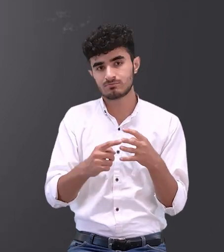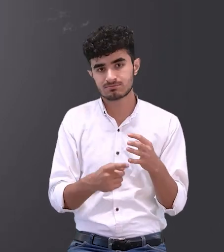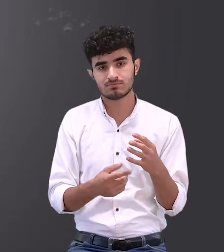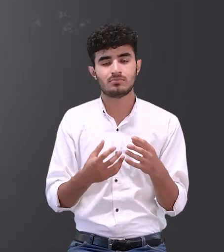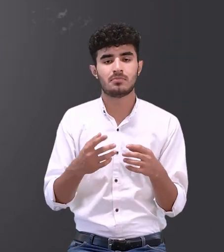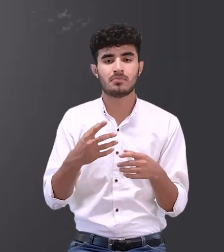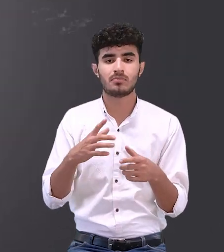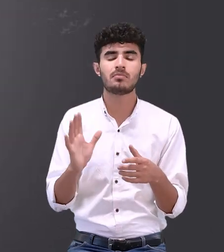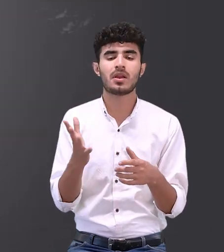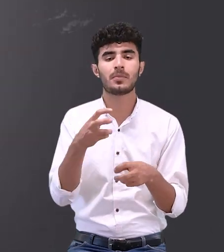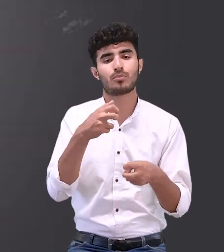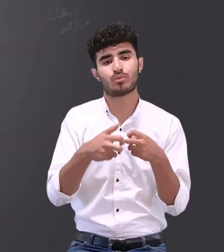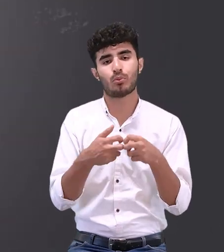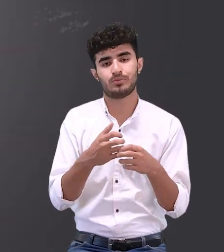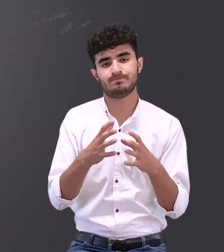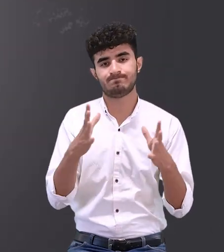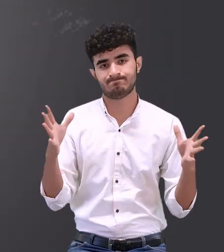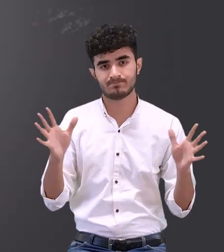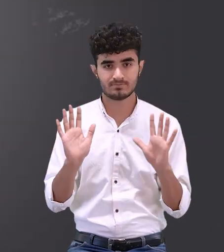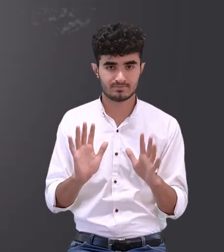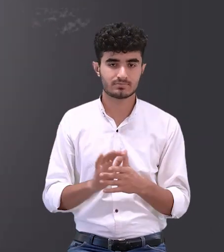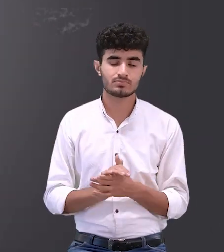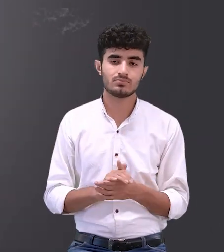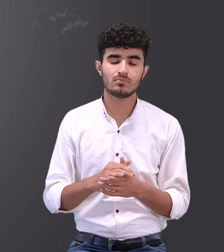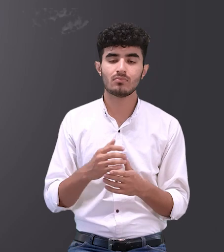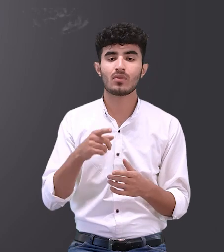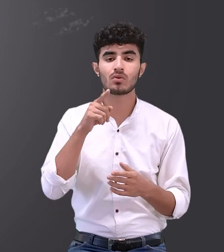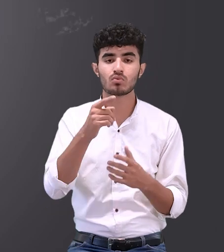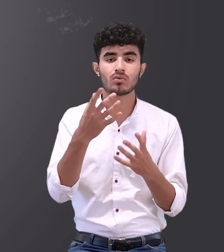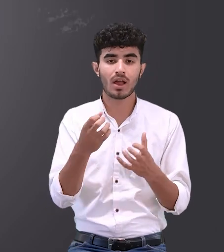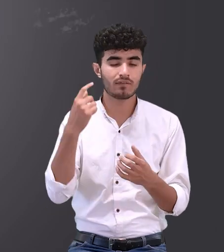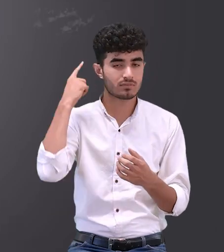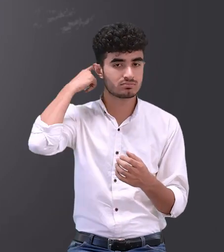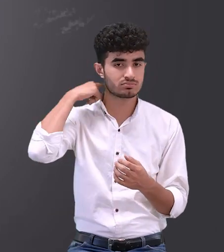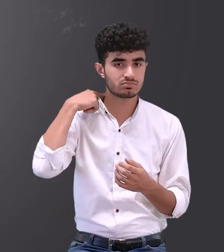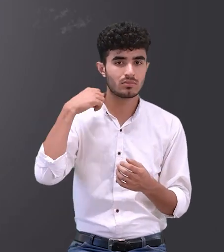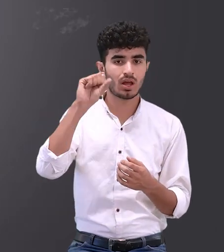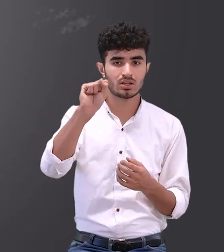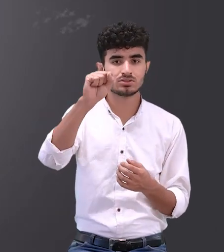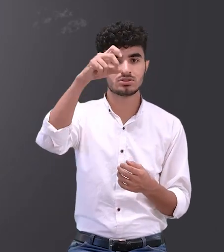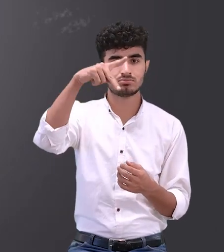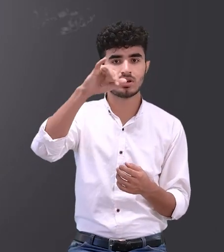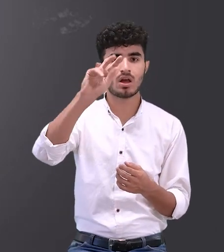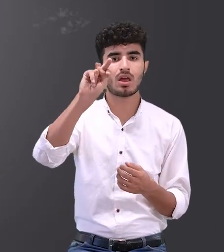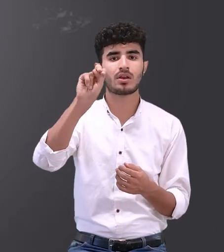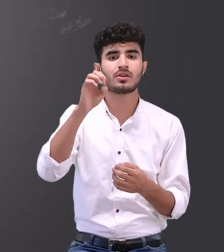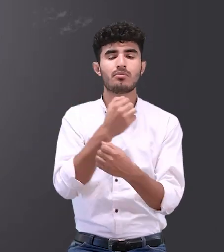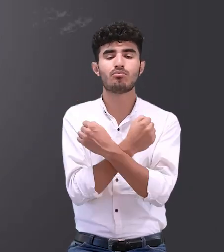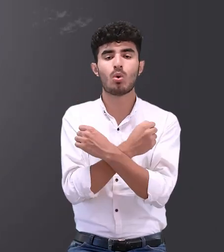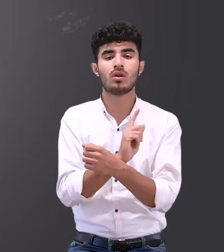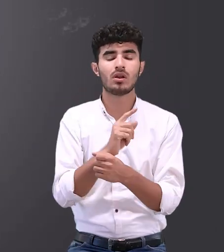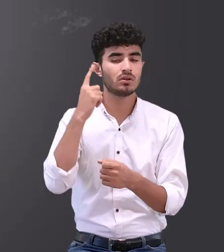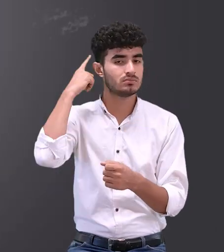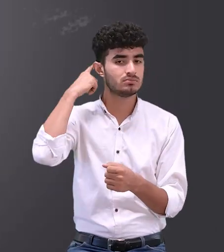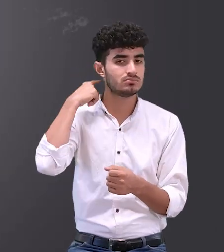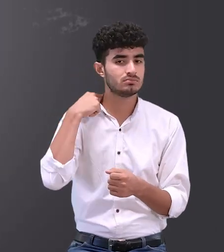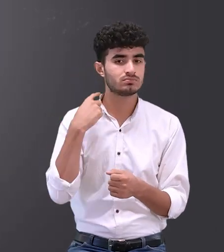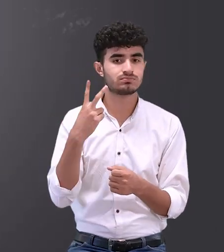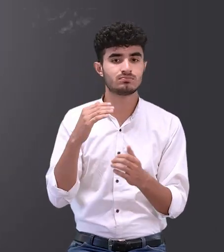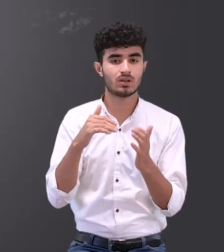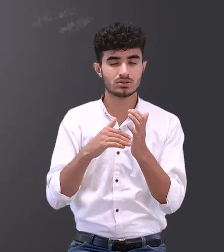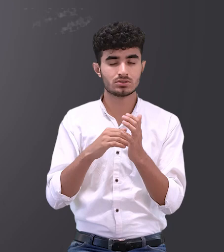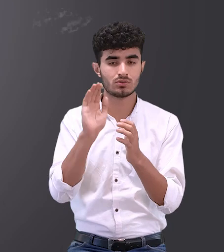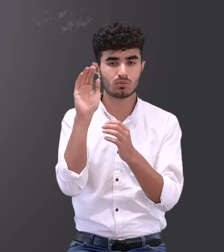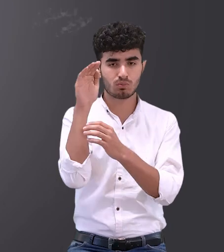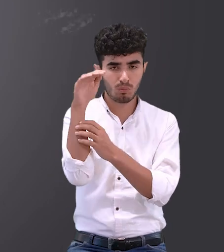on your trapezius. Your erectors in the spine, they're pulling your head back up all the time. And you would